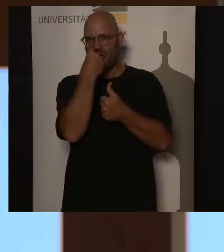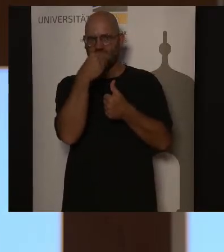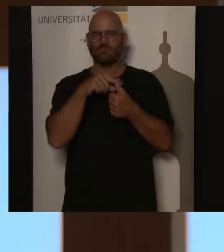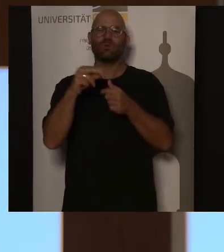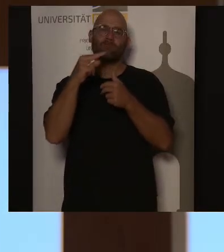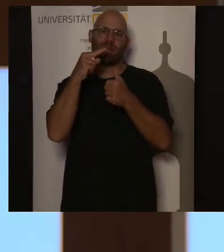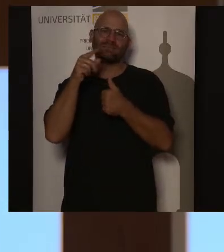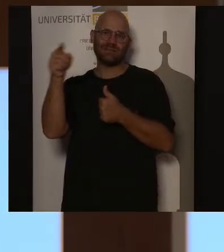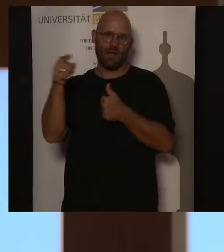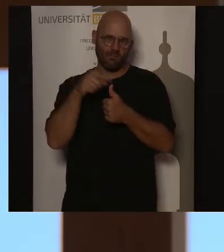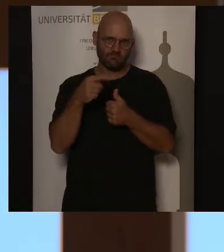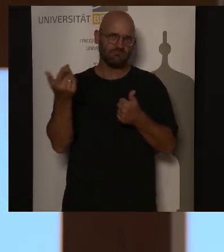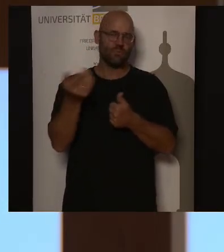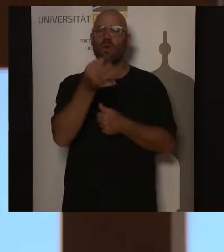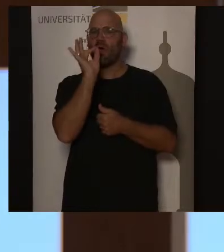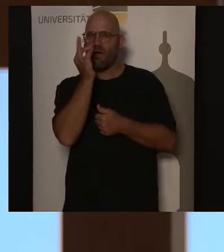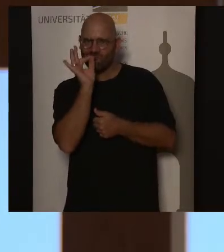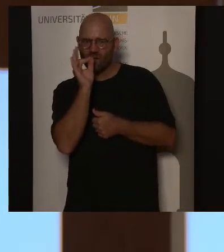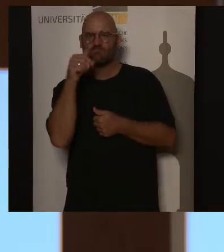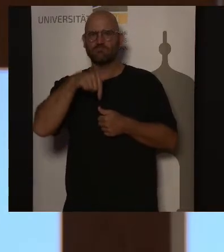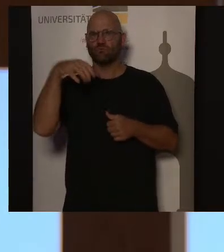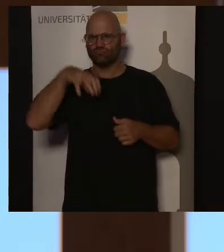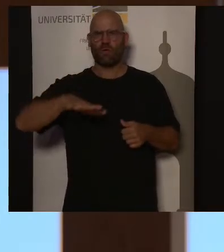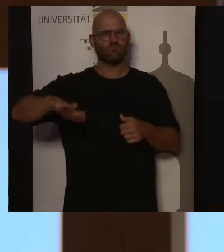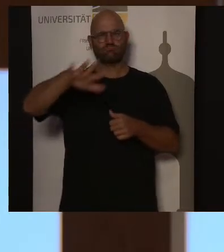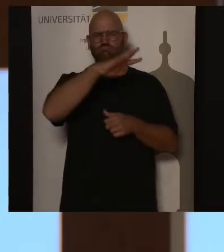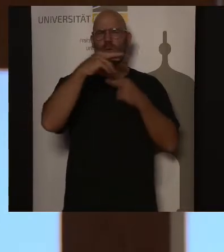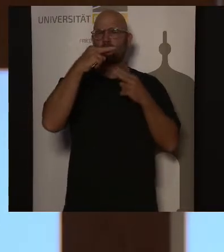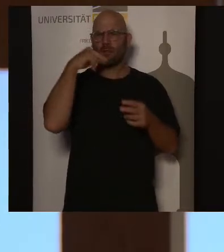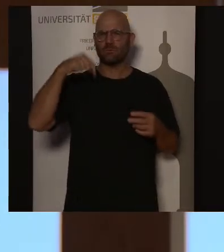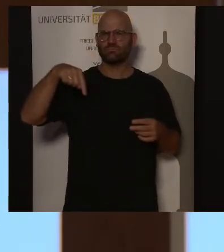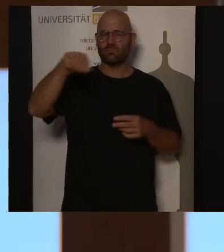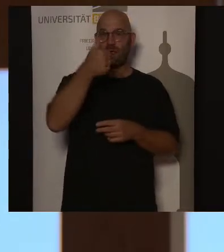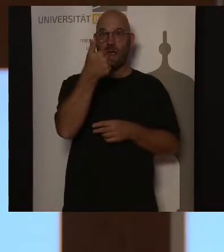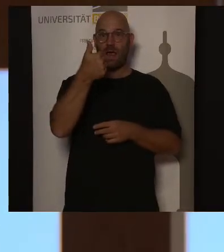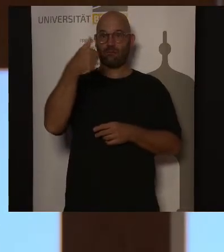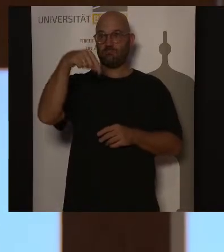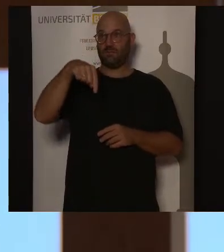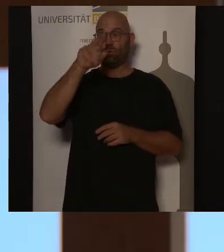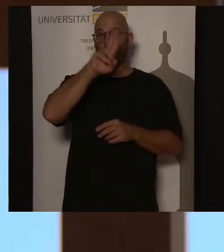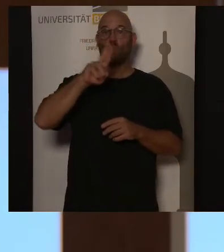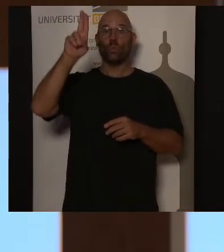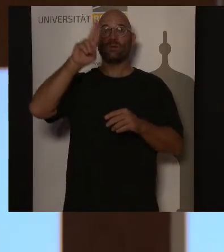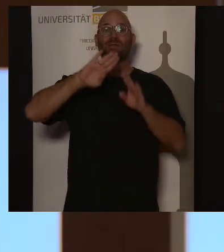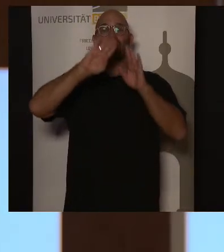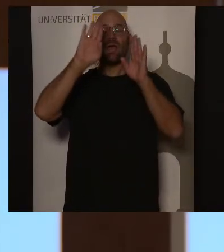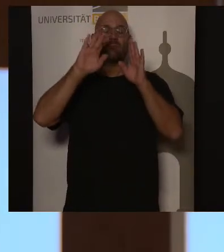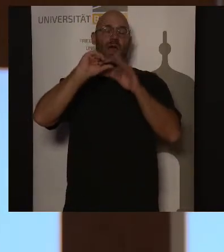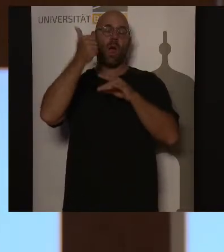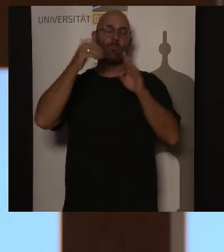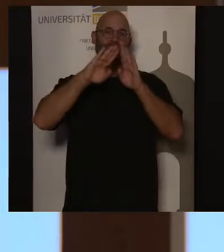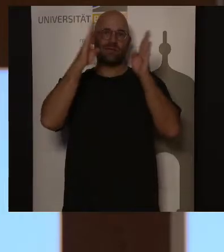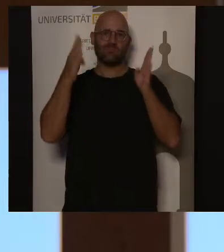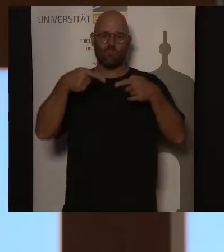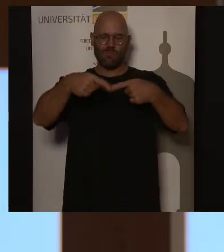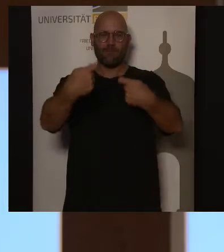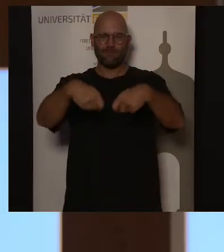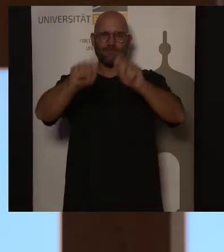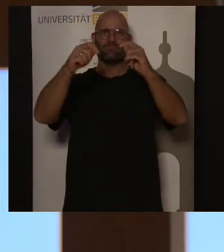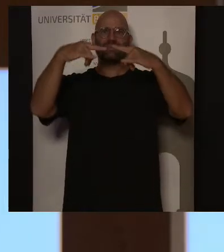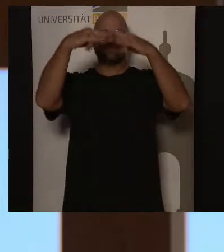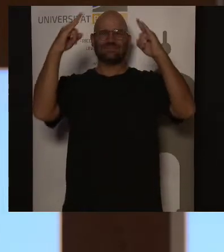in everyday life, which is food in our canteens, our mensas. One of them is